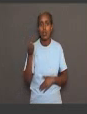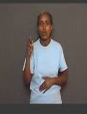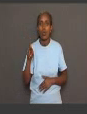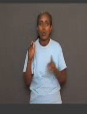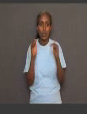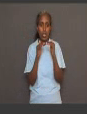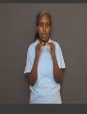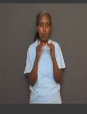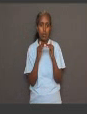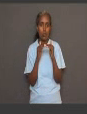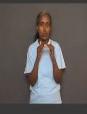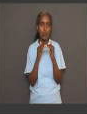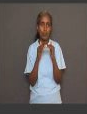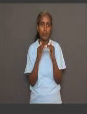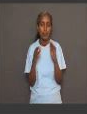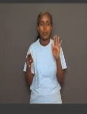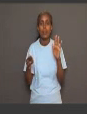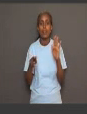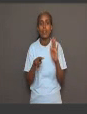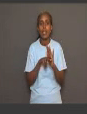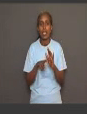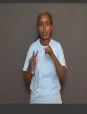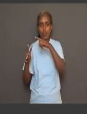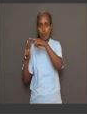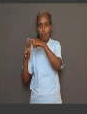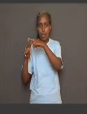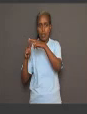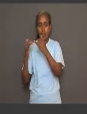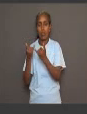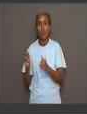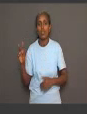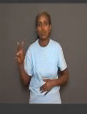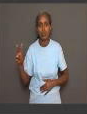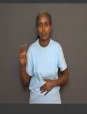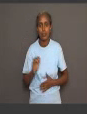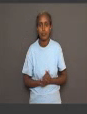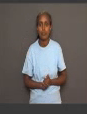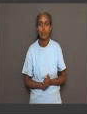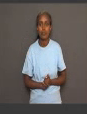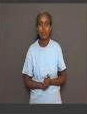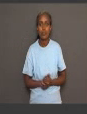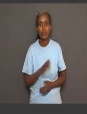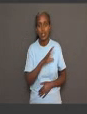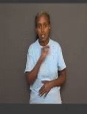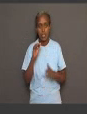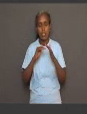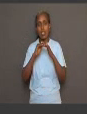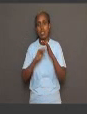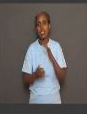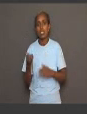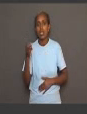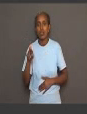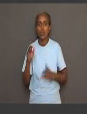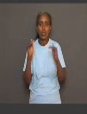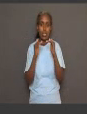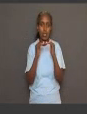or equal to negative pi over 2 and less than or